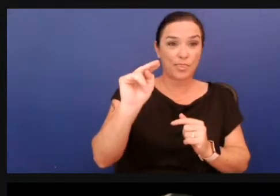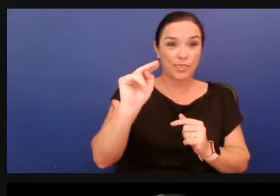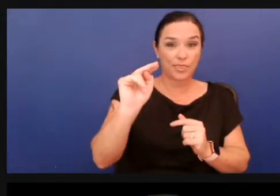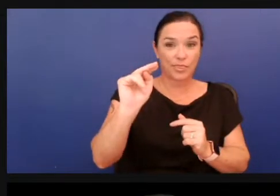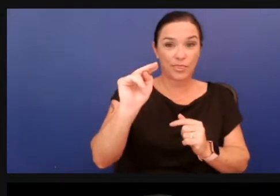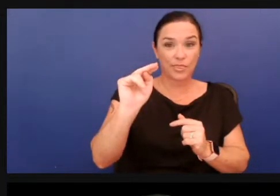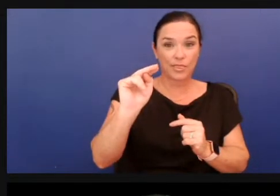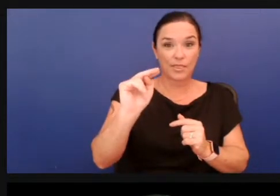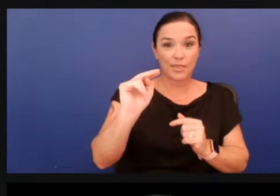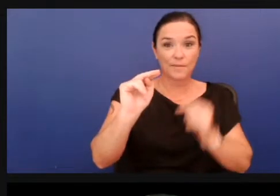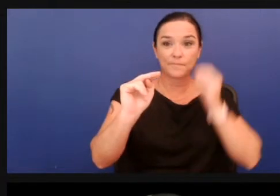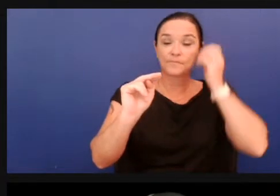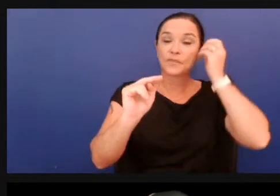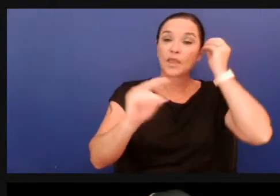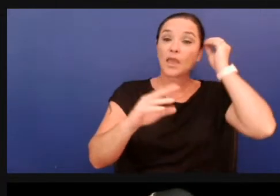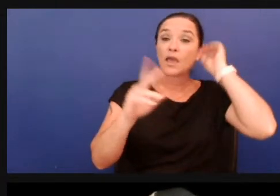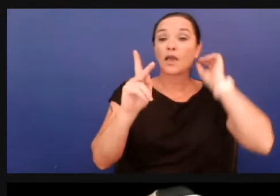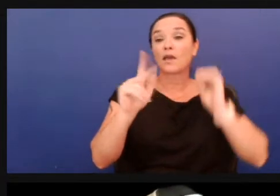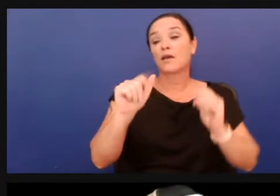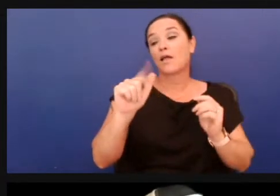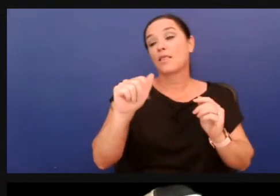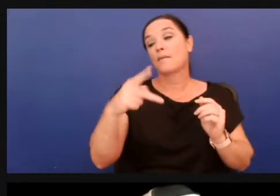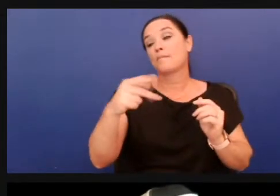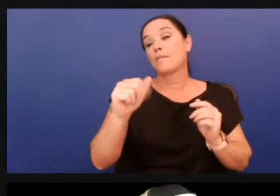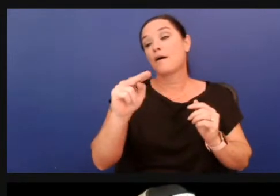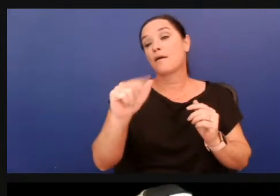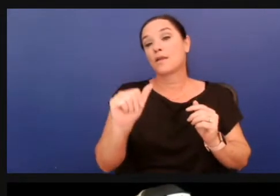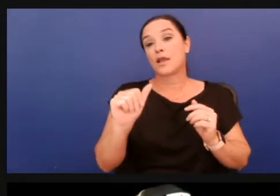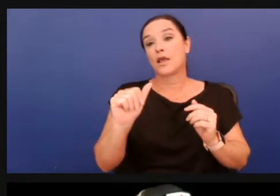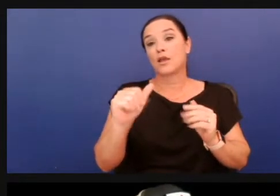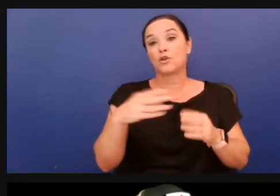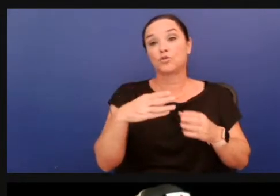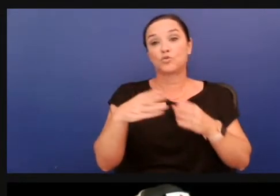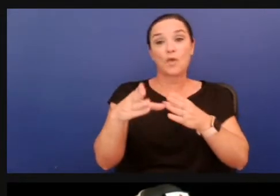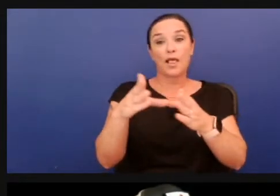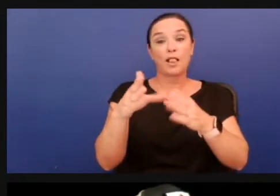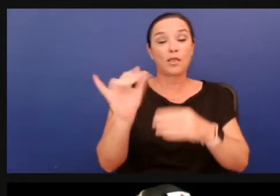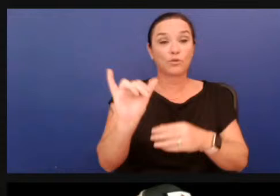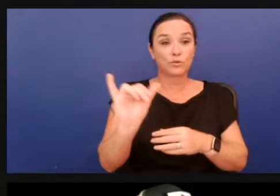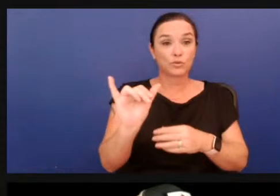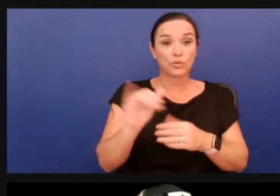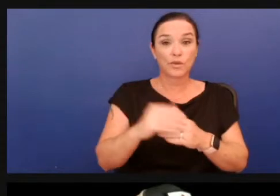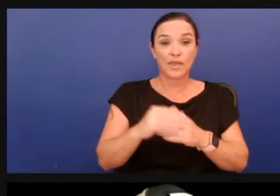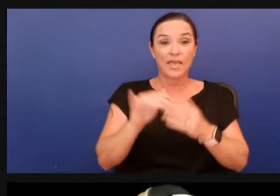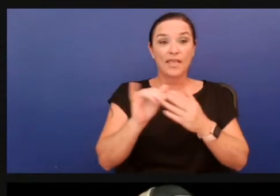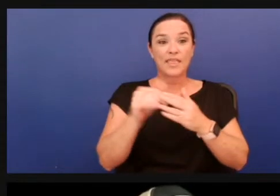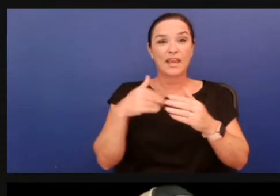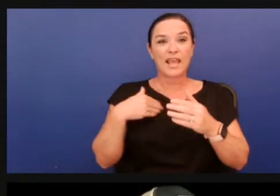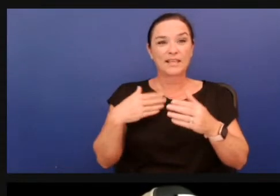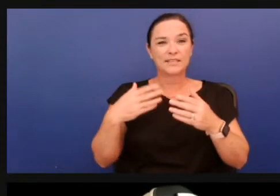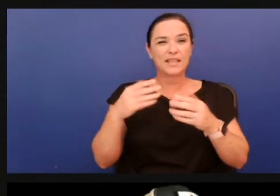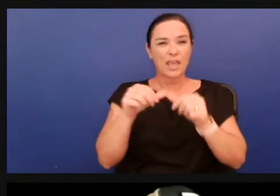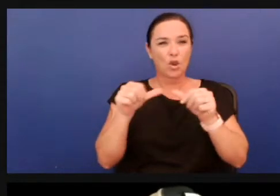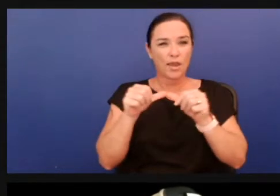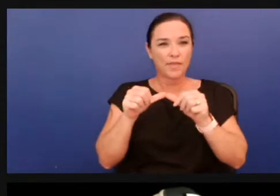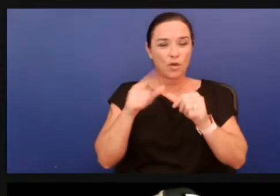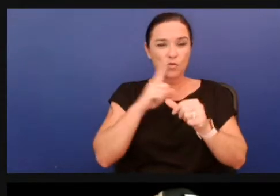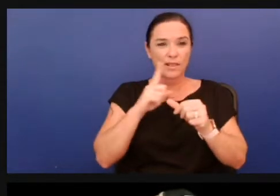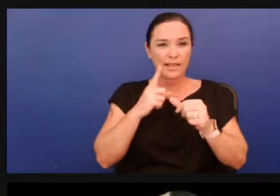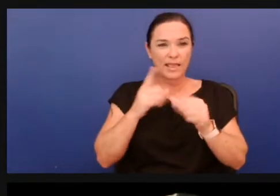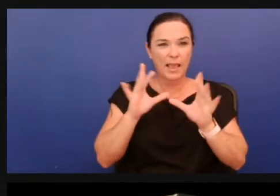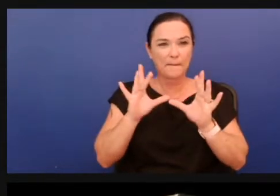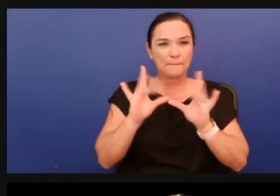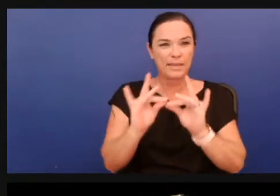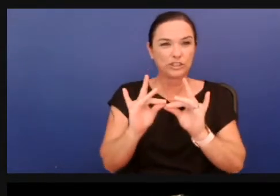Makai and Kalapana Trail as well, this one too. And that is what seems to be the area that pinches the rift zone closed. So all